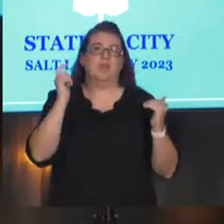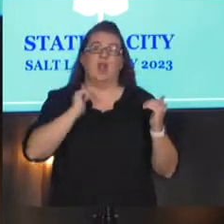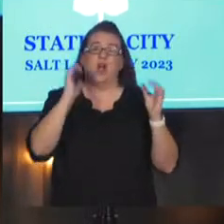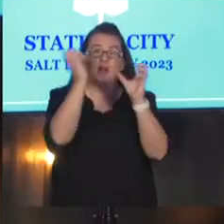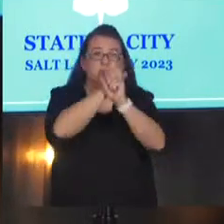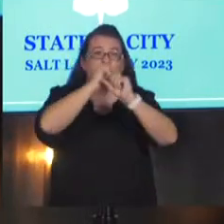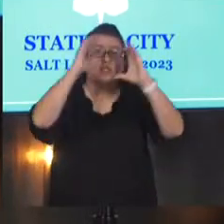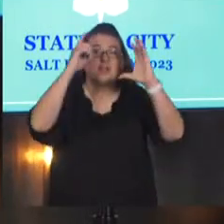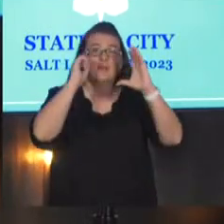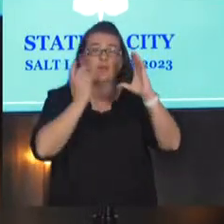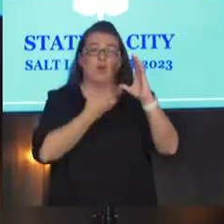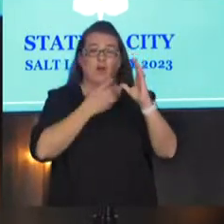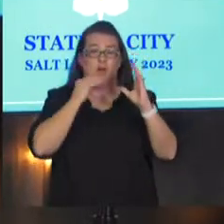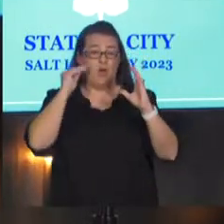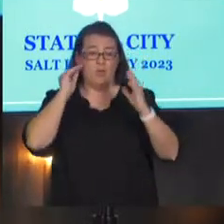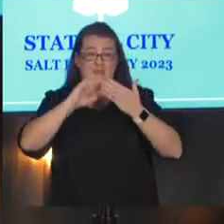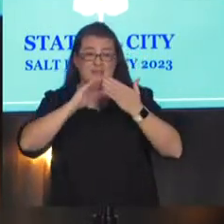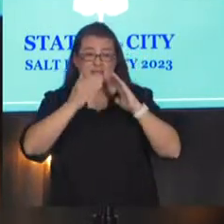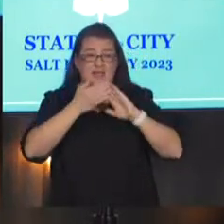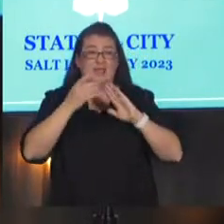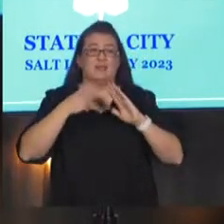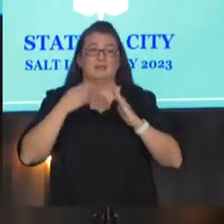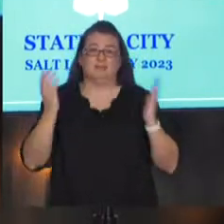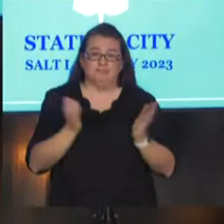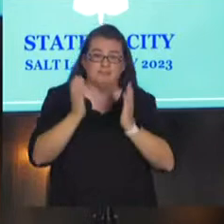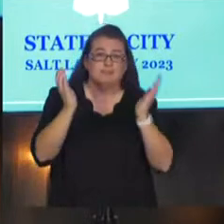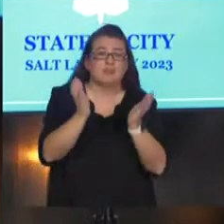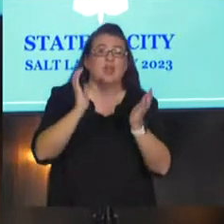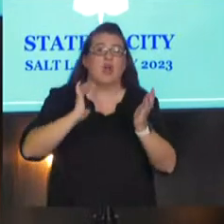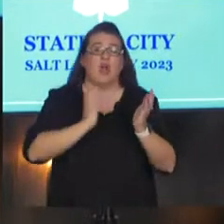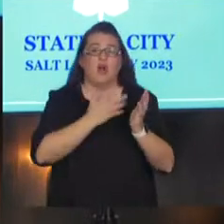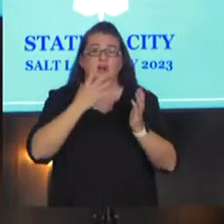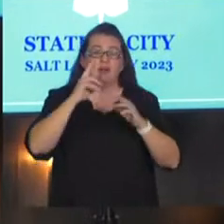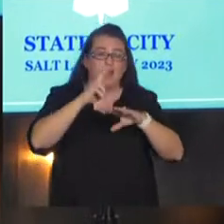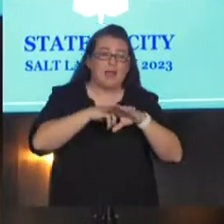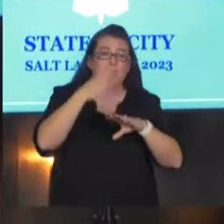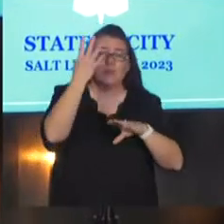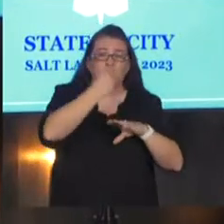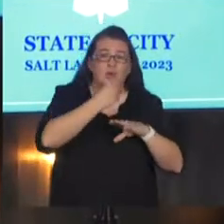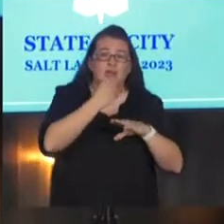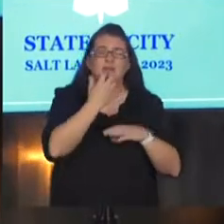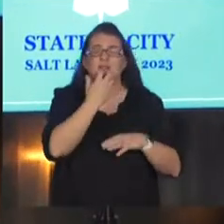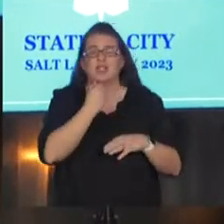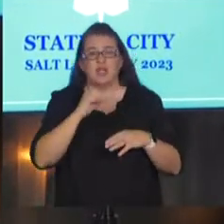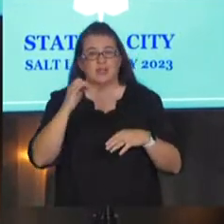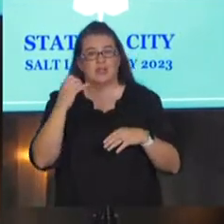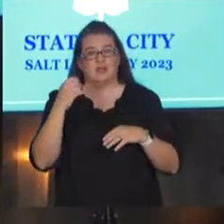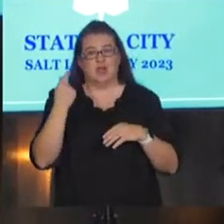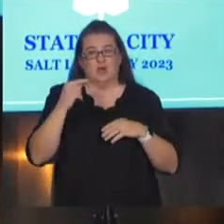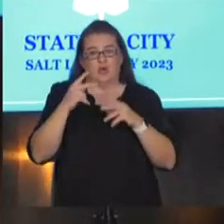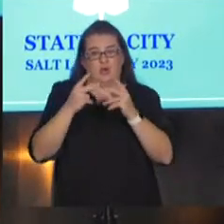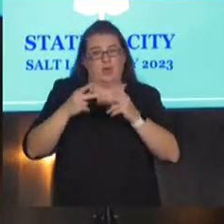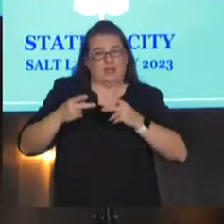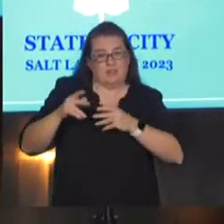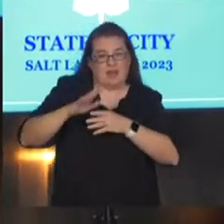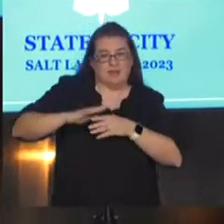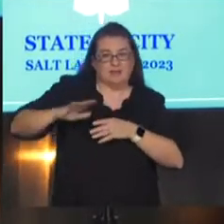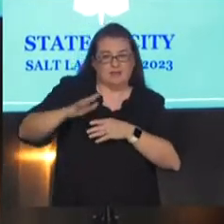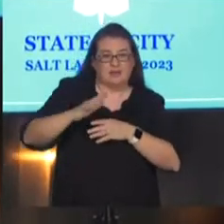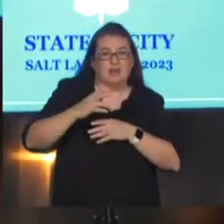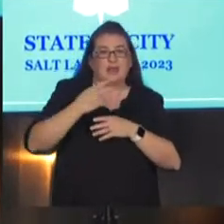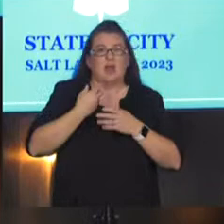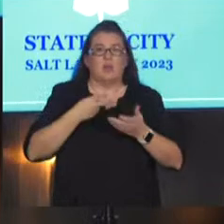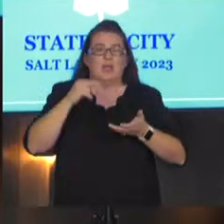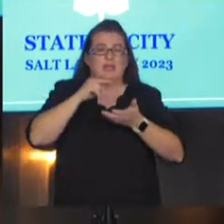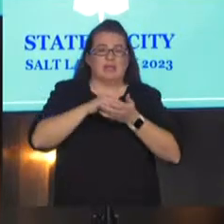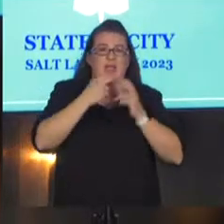its praises, that amplifies the natural beauty by valuing green space, that stands in awe of our brilliant